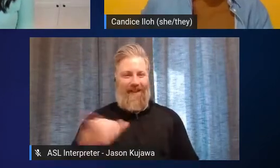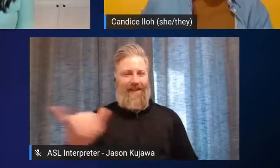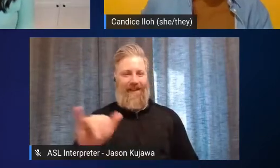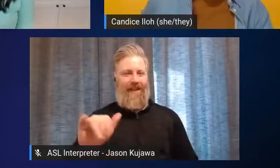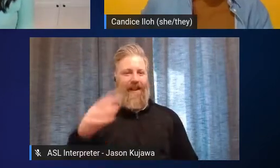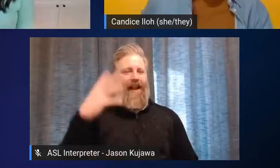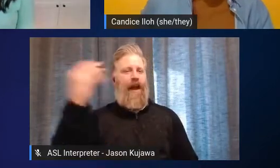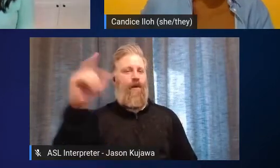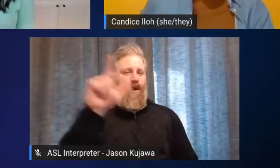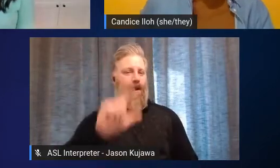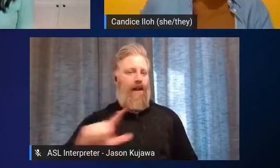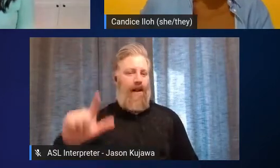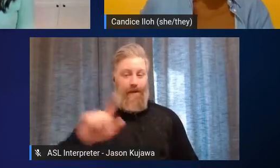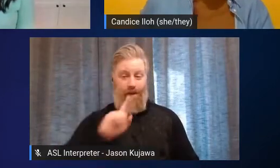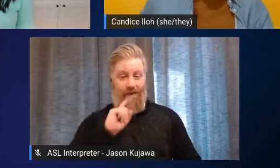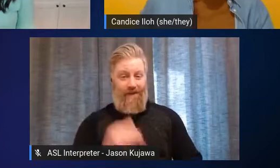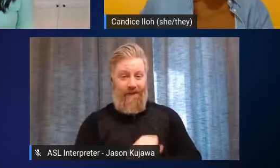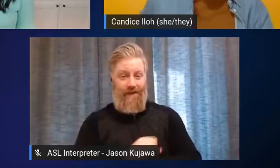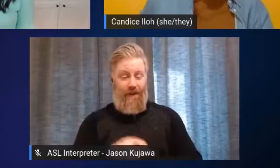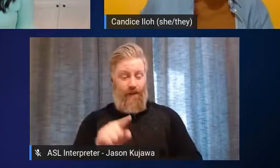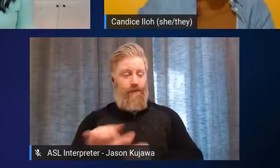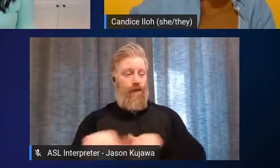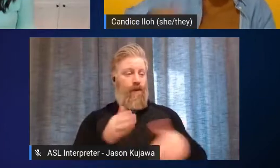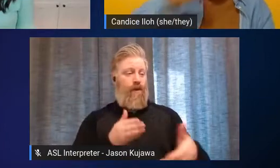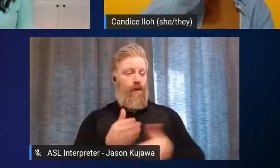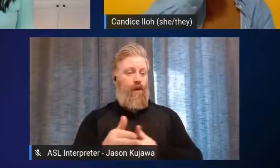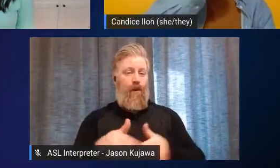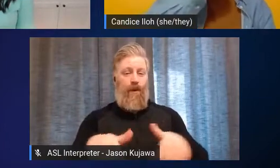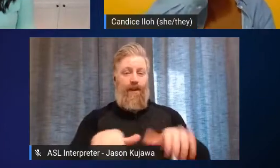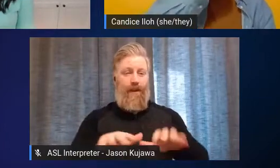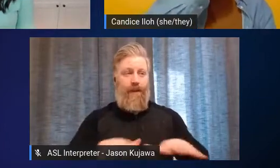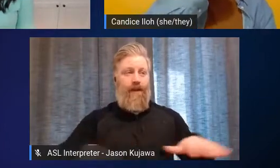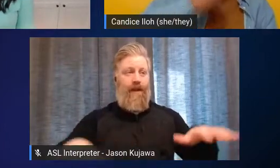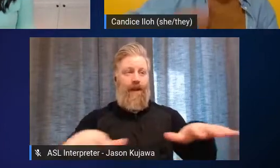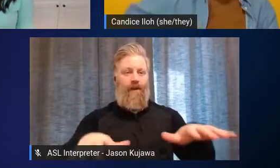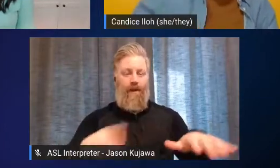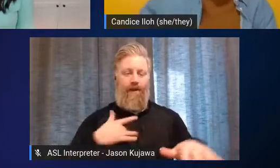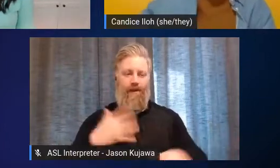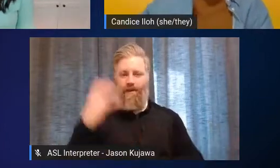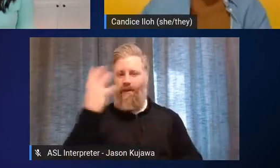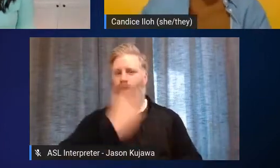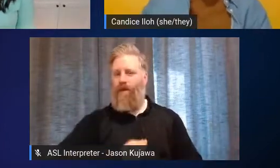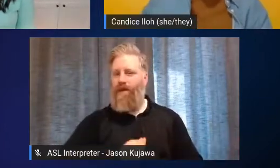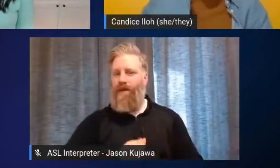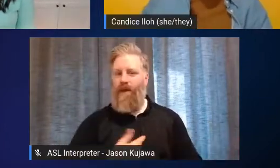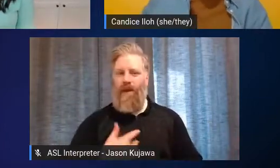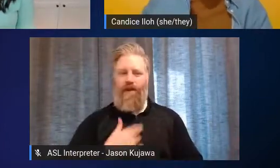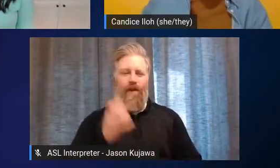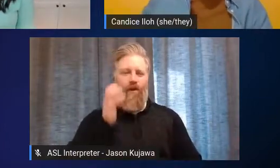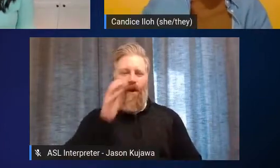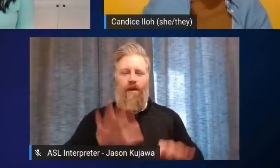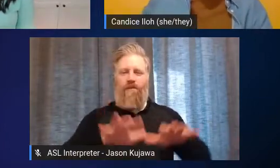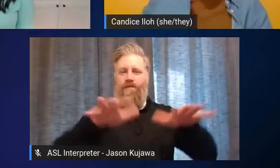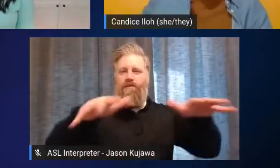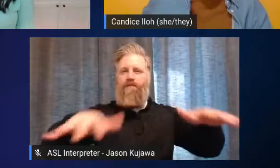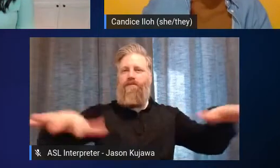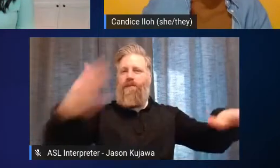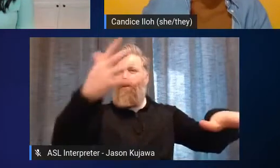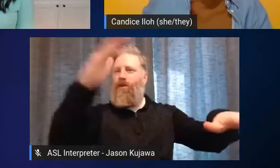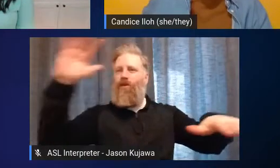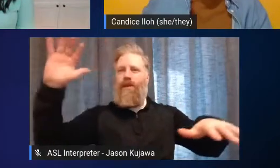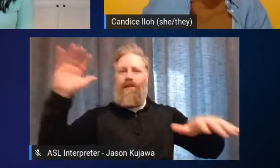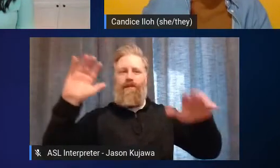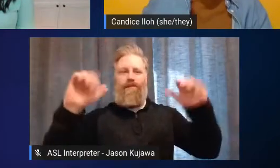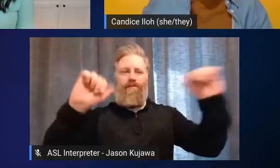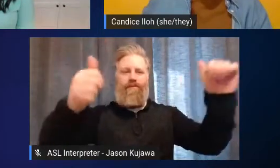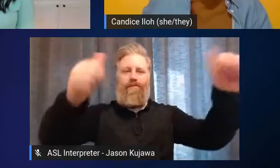dude. Seriously, you walk through a cemetery. Firstly, they're usually beautiful, right? There's a lot of, you know, rolling green grass and beautiful trees, sometimes